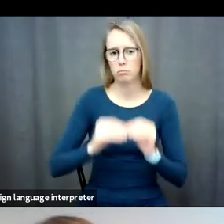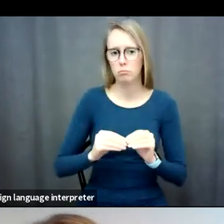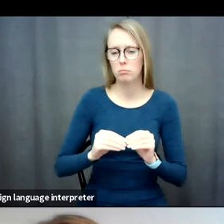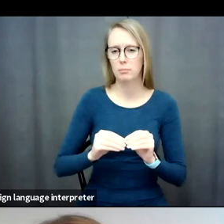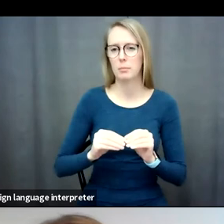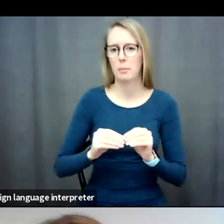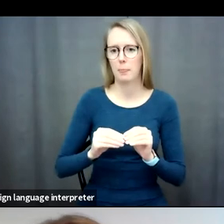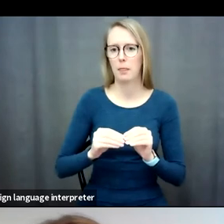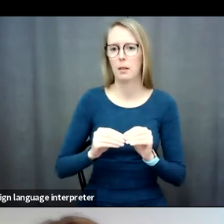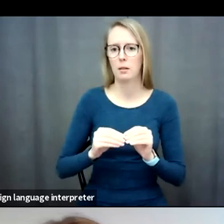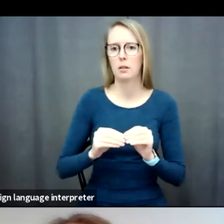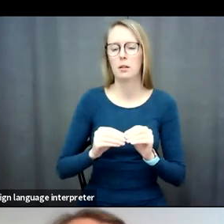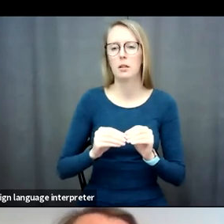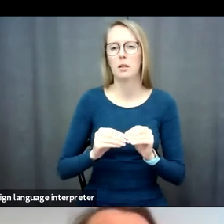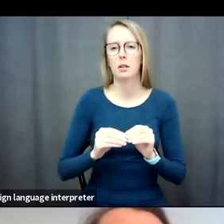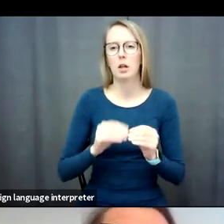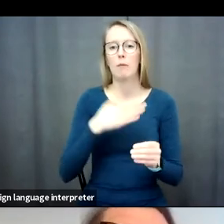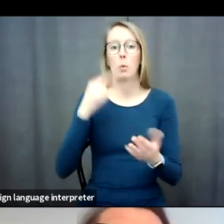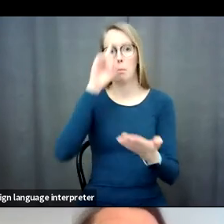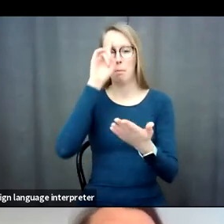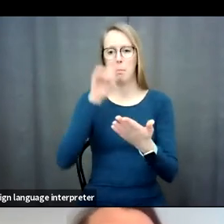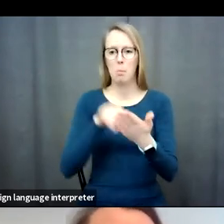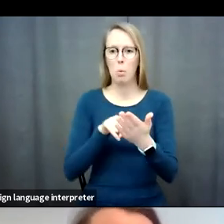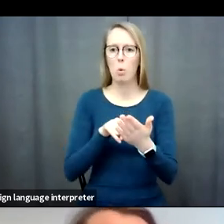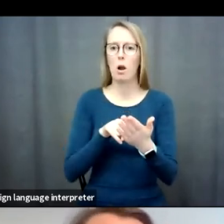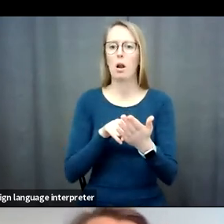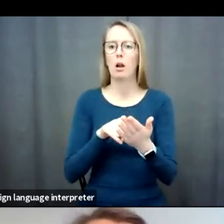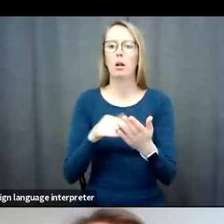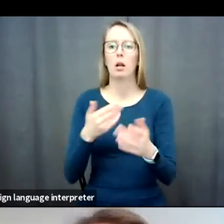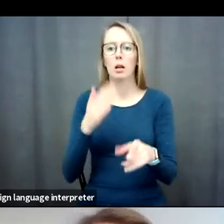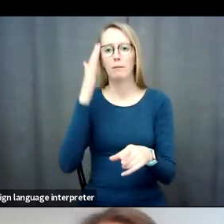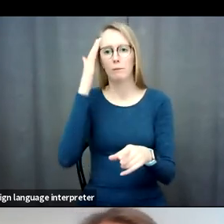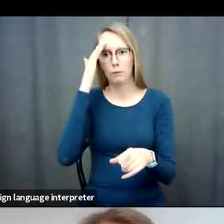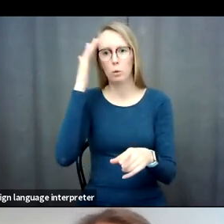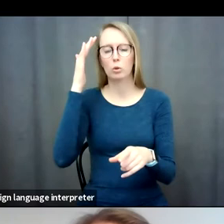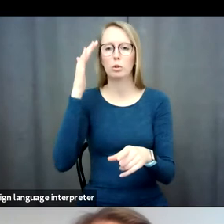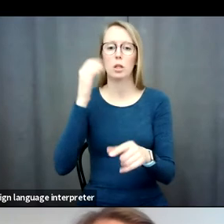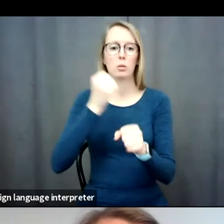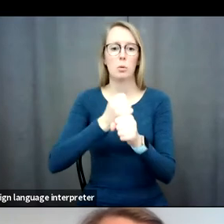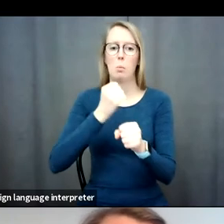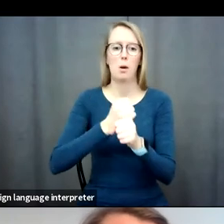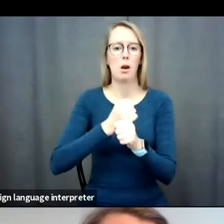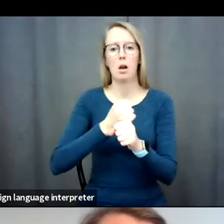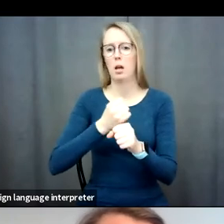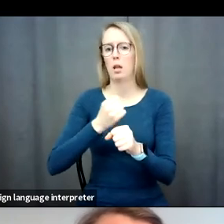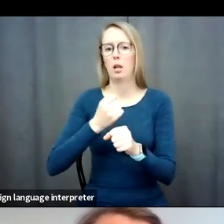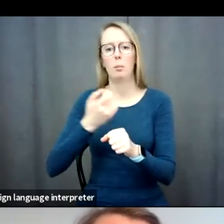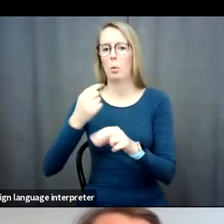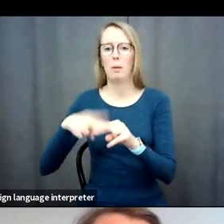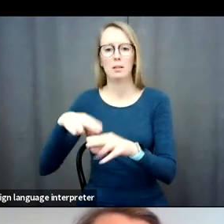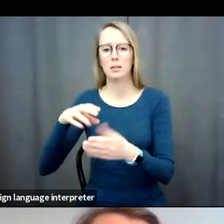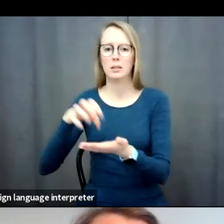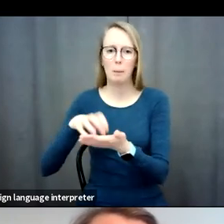which is really, as I say, aimed at adults working somewhere in the communities with children.